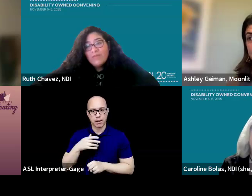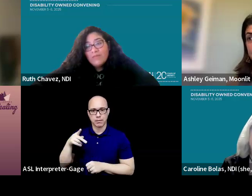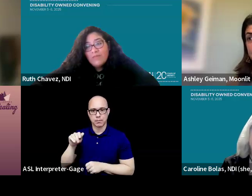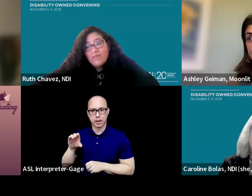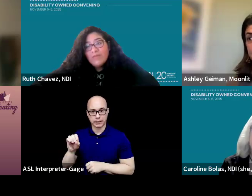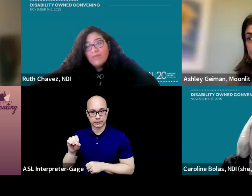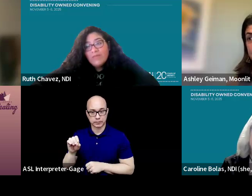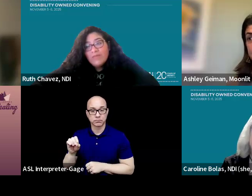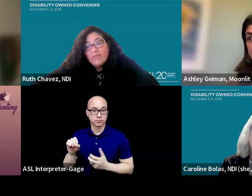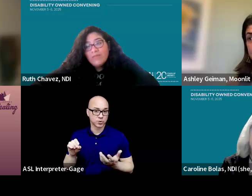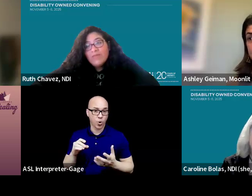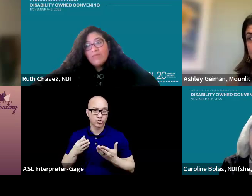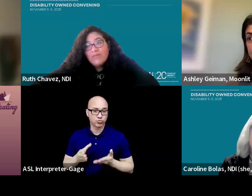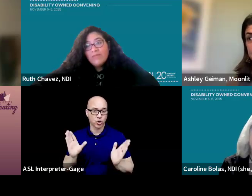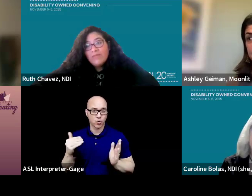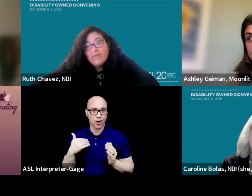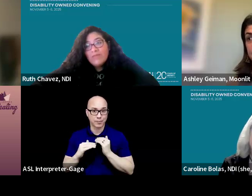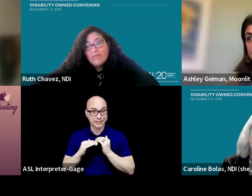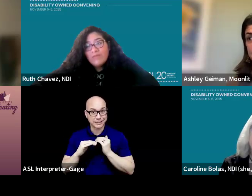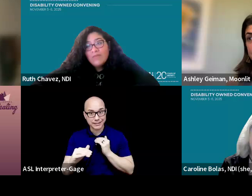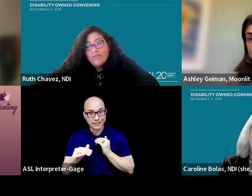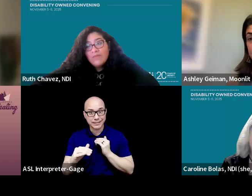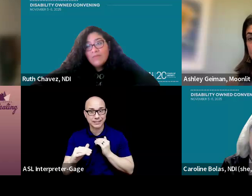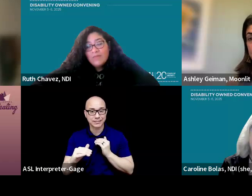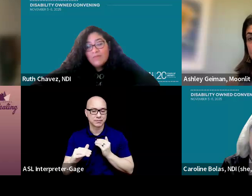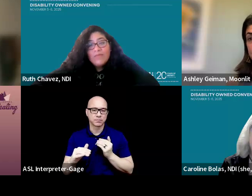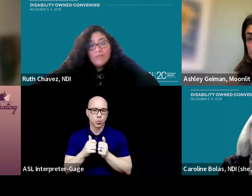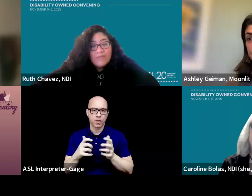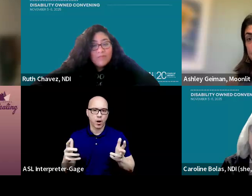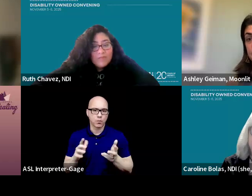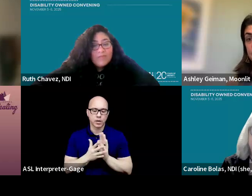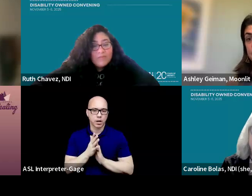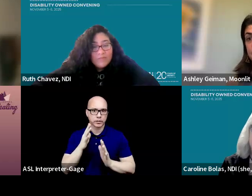me consistent and grounded without overextending myself.